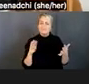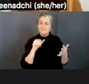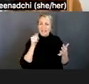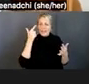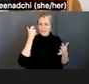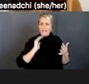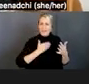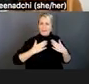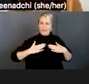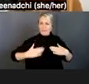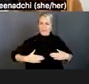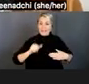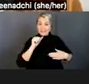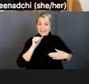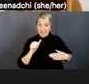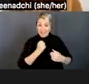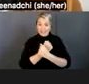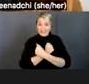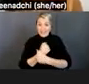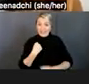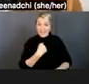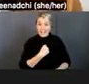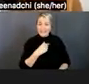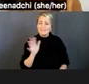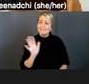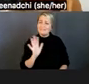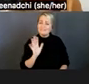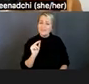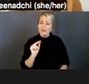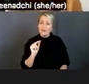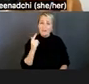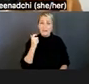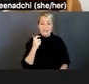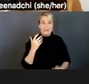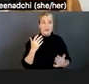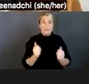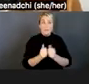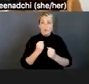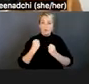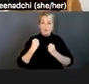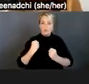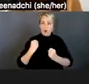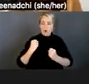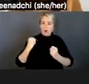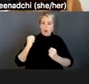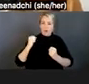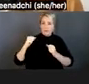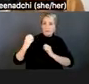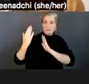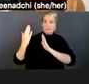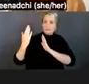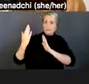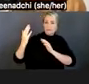love us. It's because our body is saying, this is the strongest strategy I have to make it so that we survive what's here.